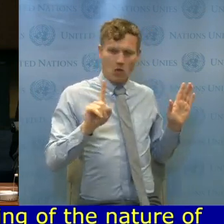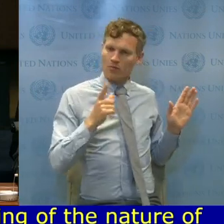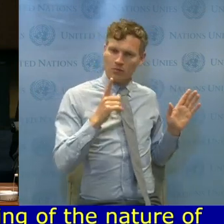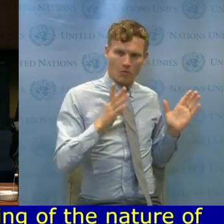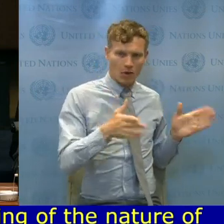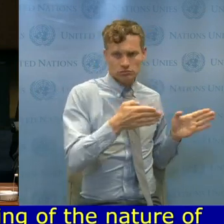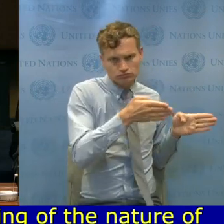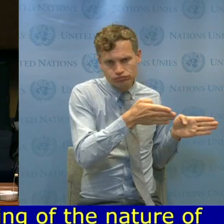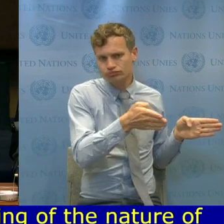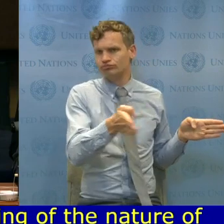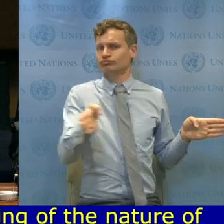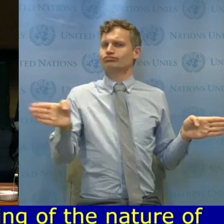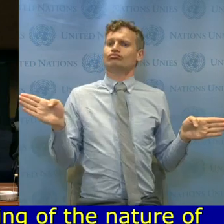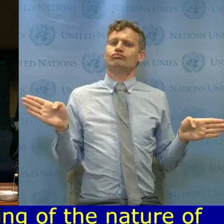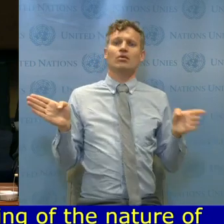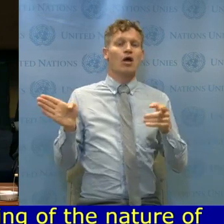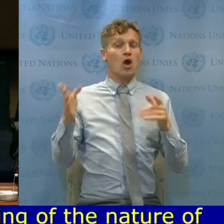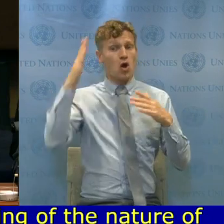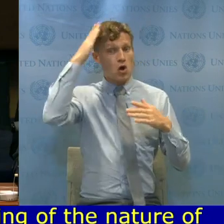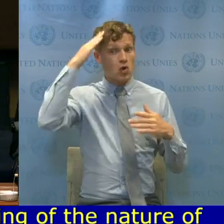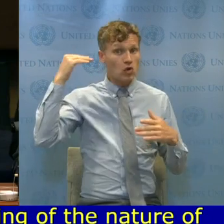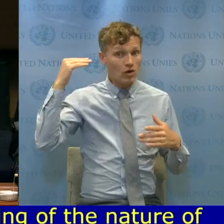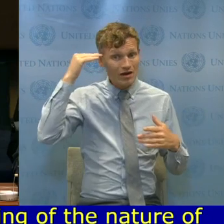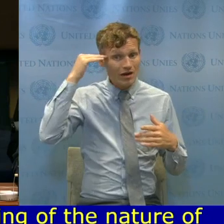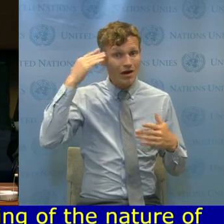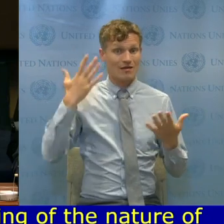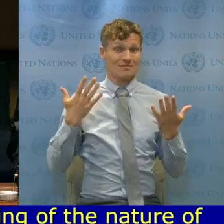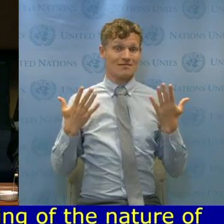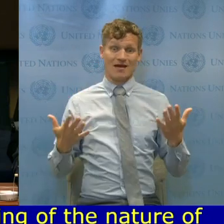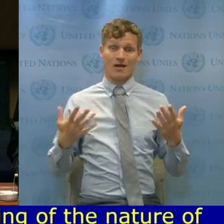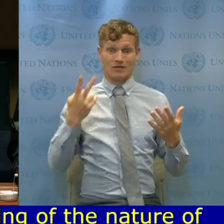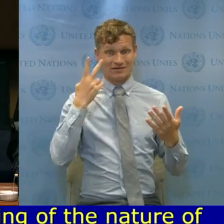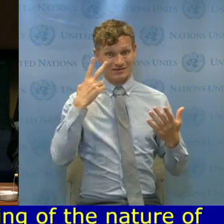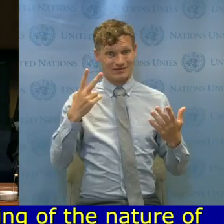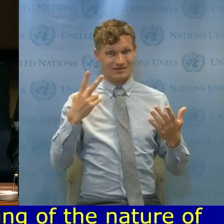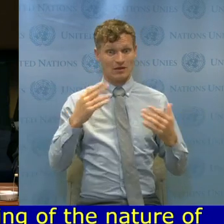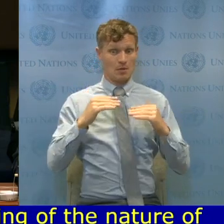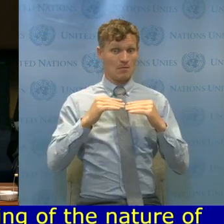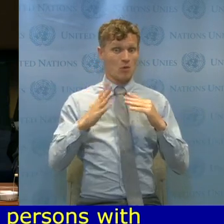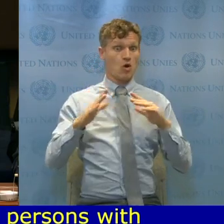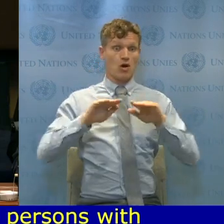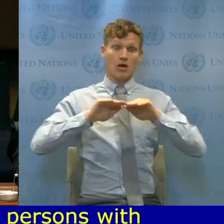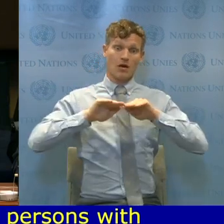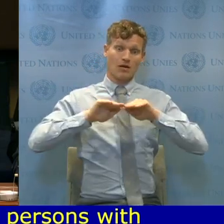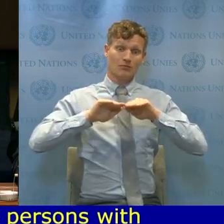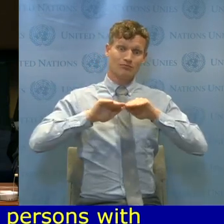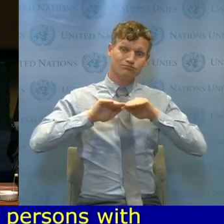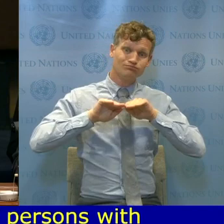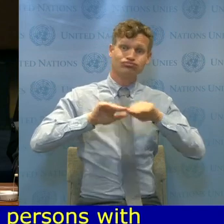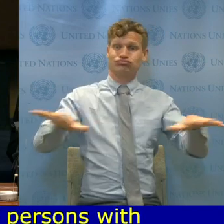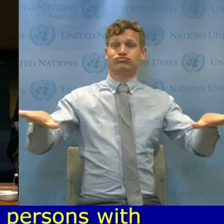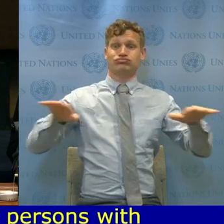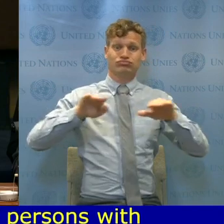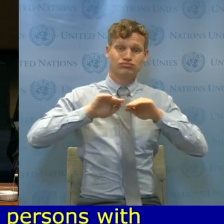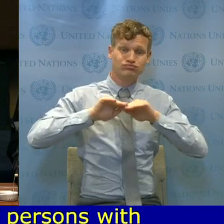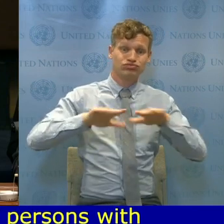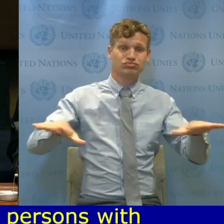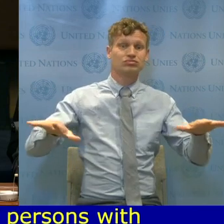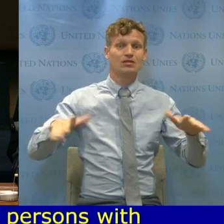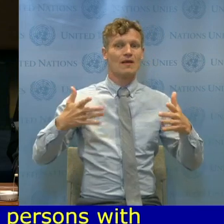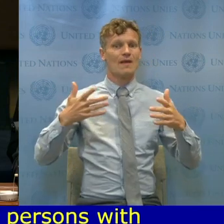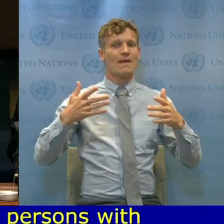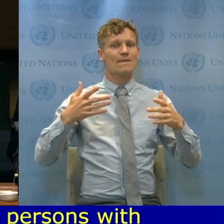recent proliferation of media reports sensationalizing murderous suspects who have a history